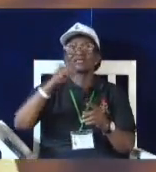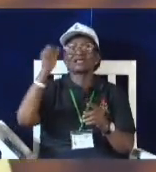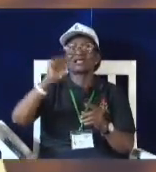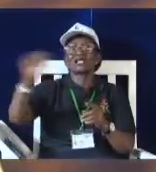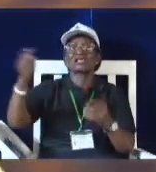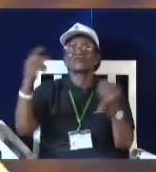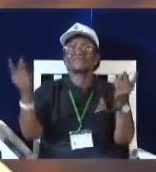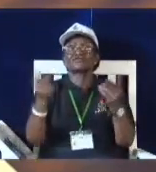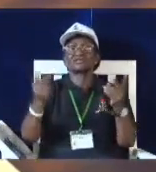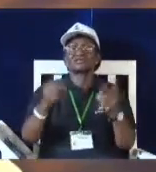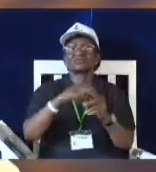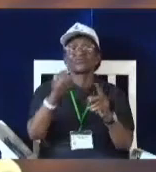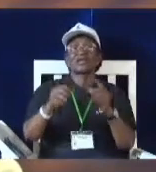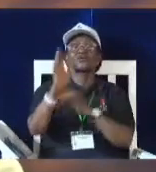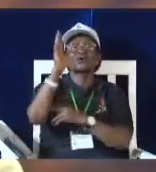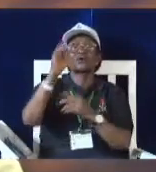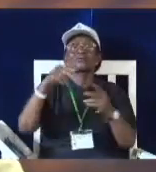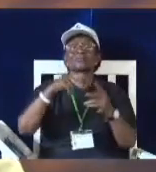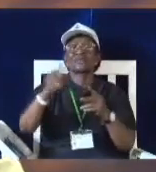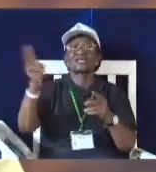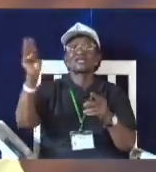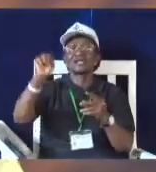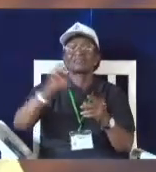And when God paid them a visit,